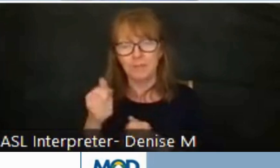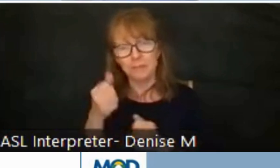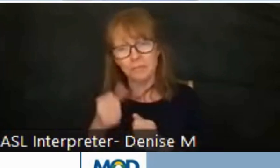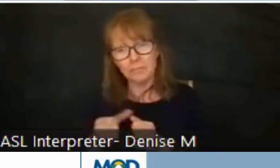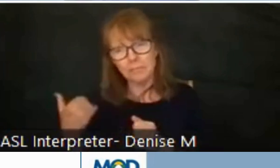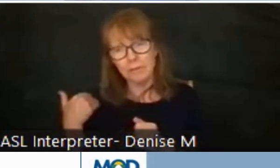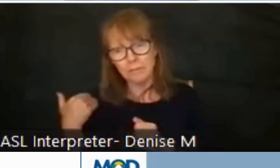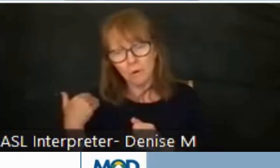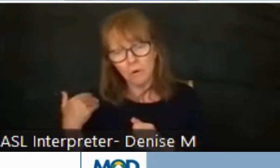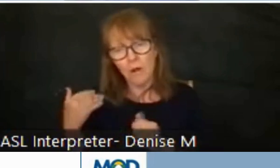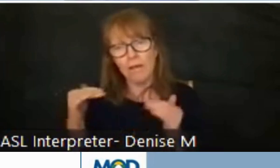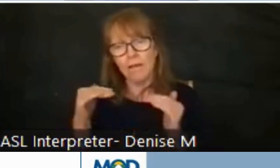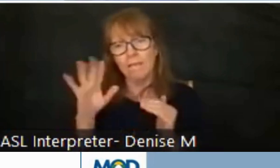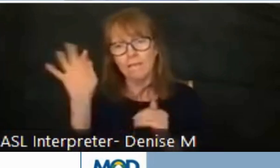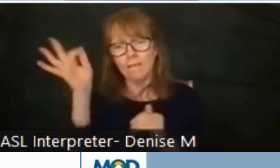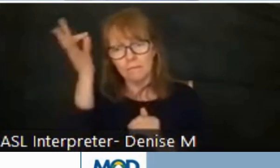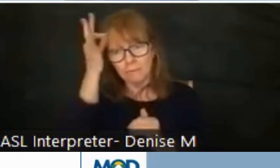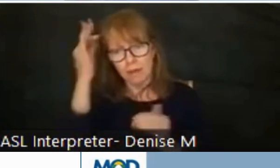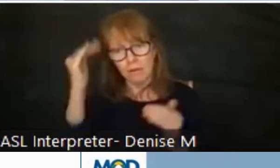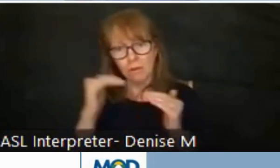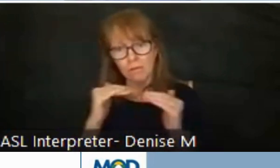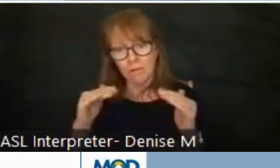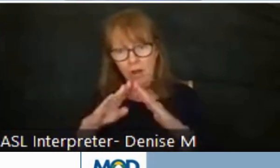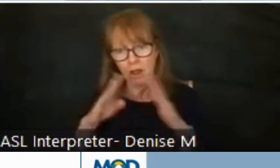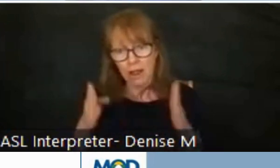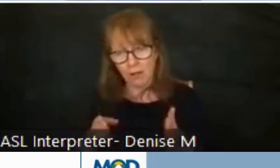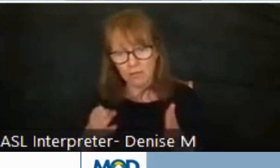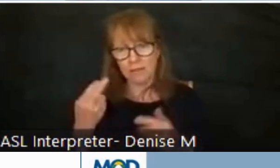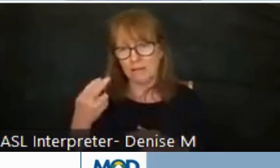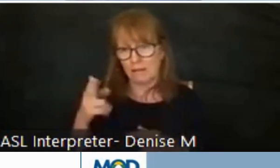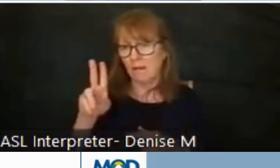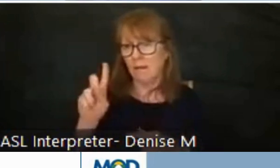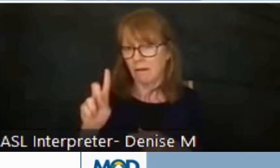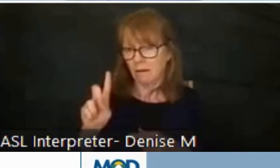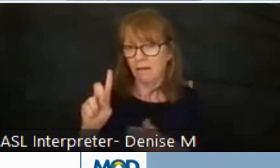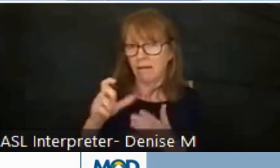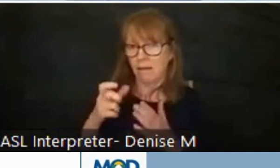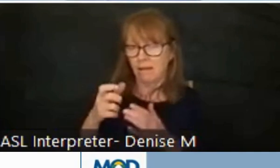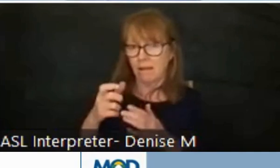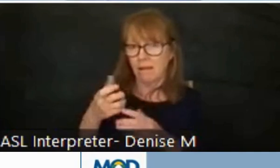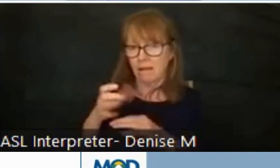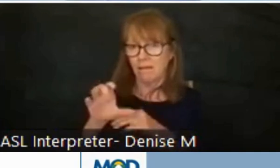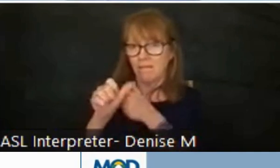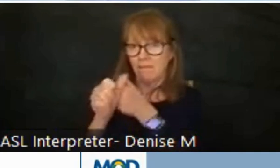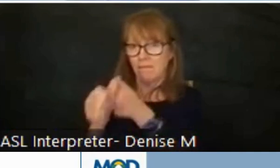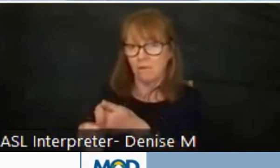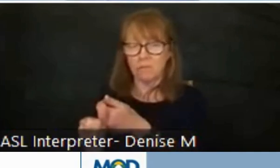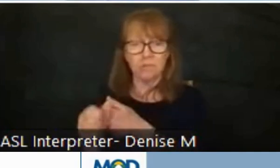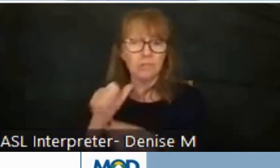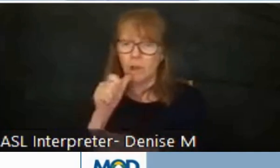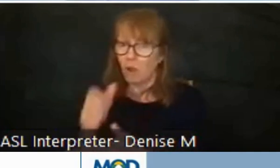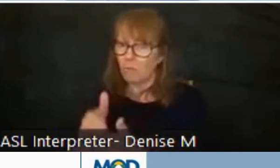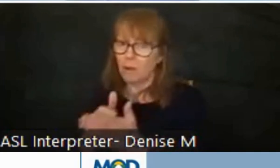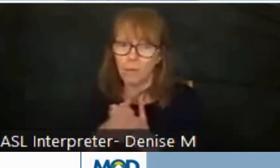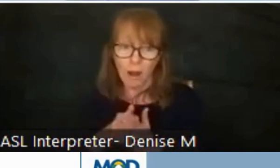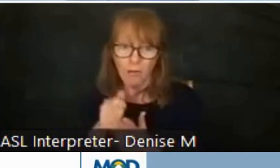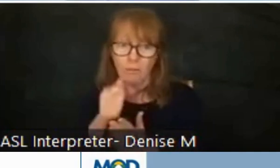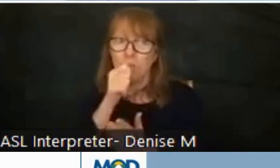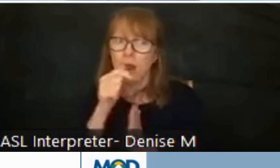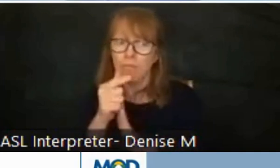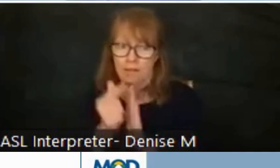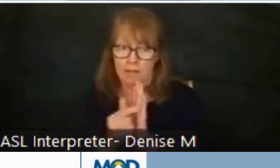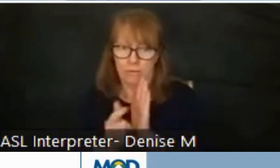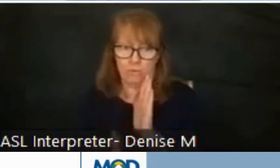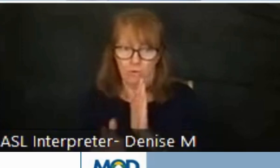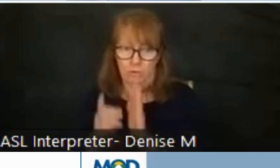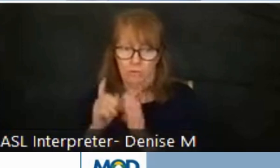the Federal Fair Housing Act, which HUD enforces, does not require private landlords to cover the cost of reasonable modifications,